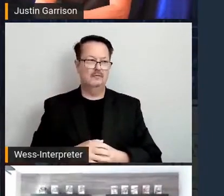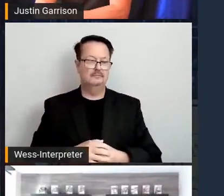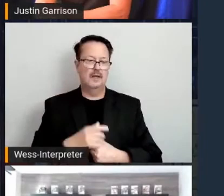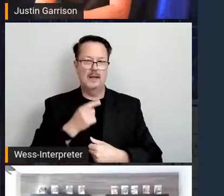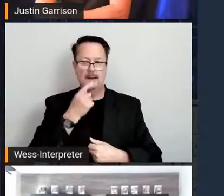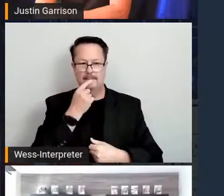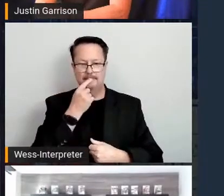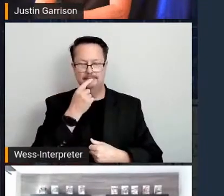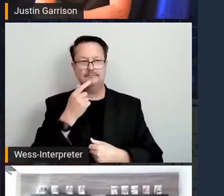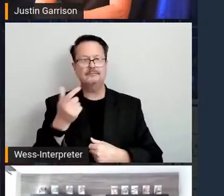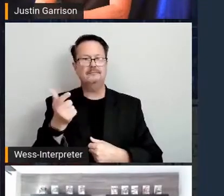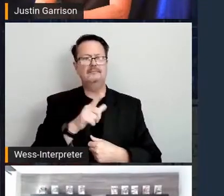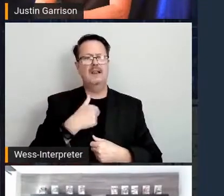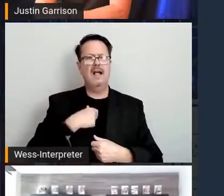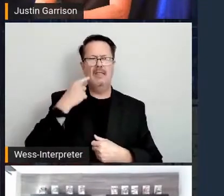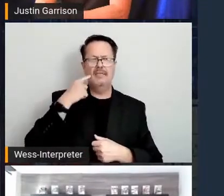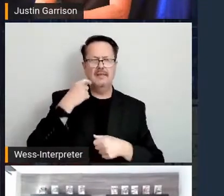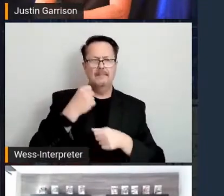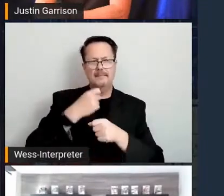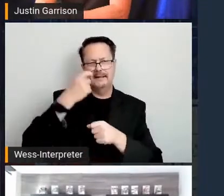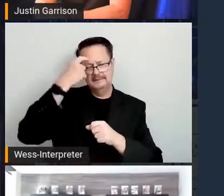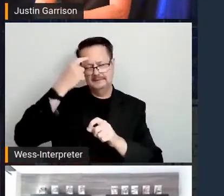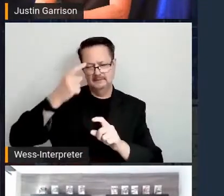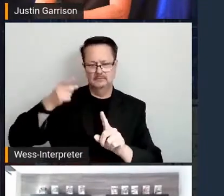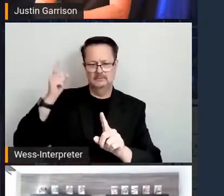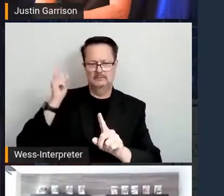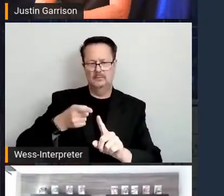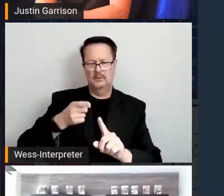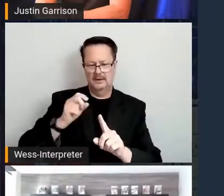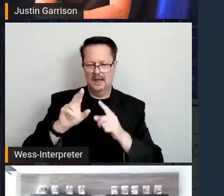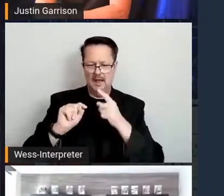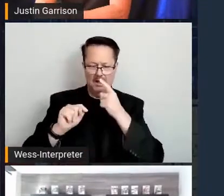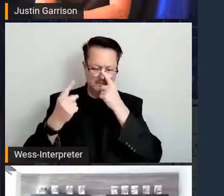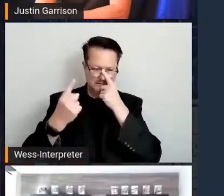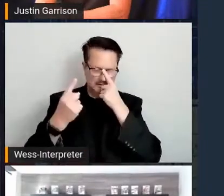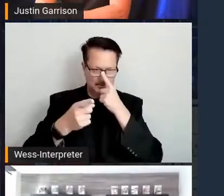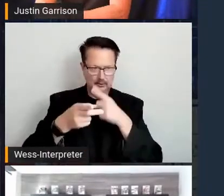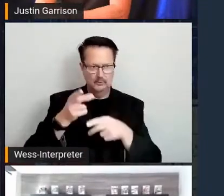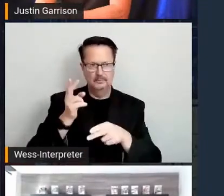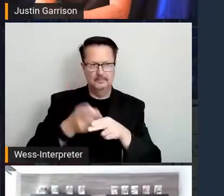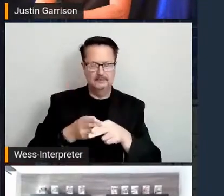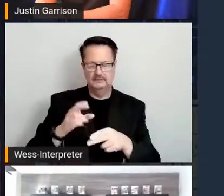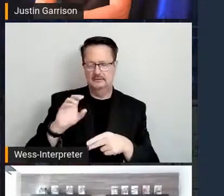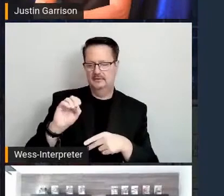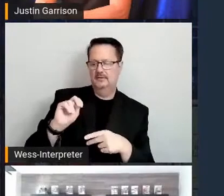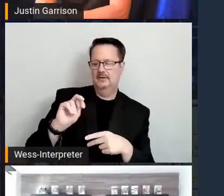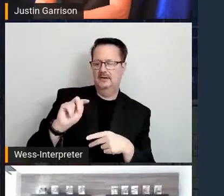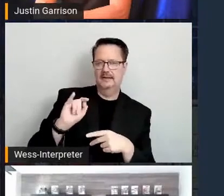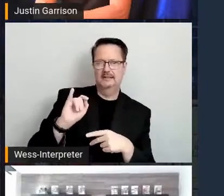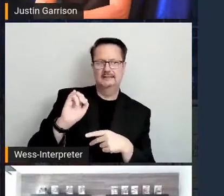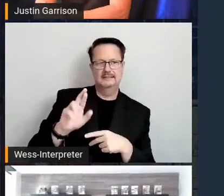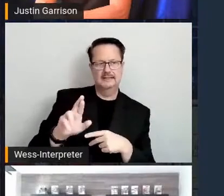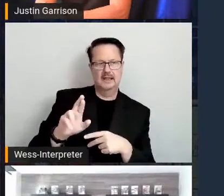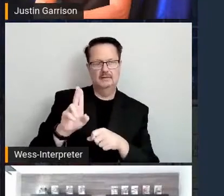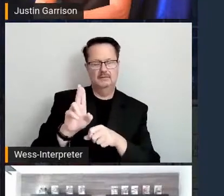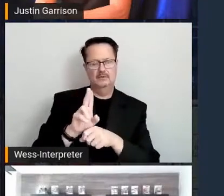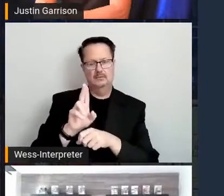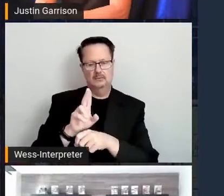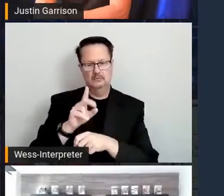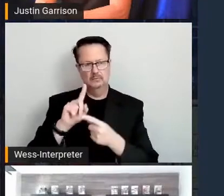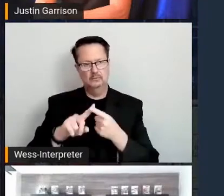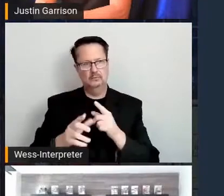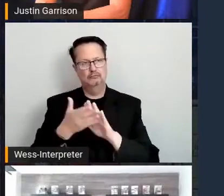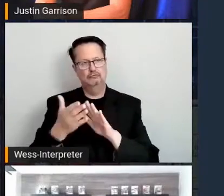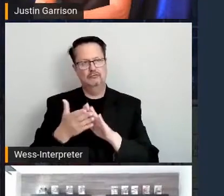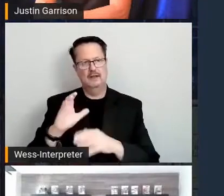Yeah, I think it makes sense to also point out something that you mentioned, like containerd is actually used to run containers,